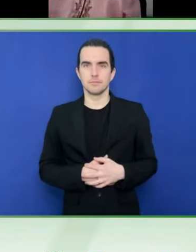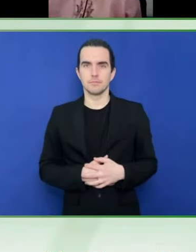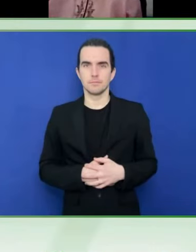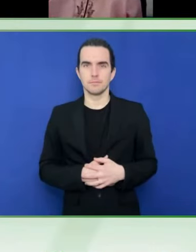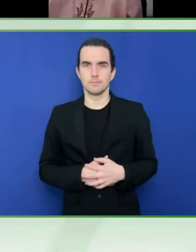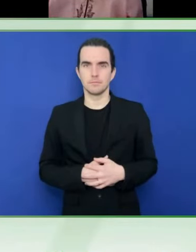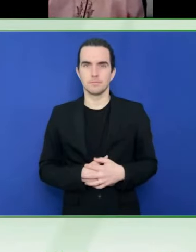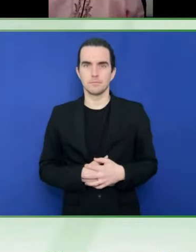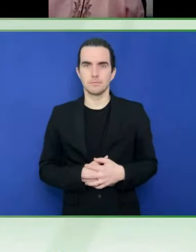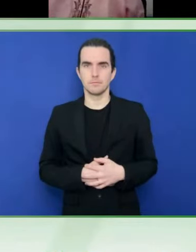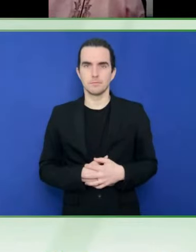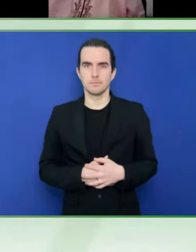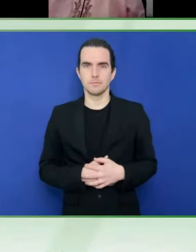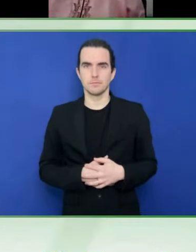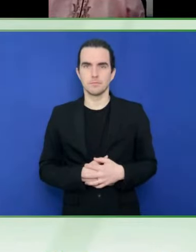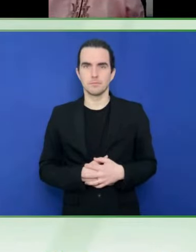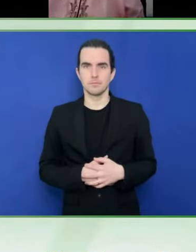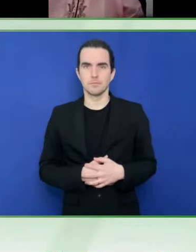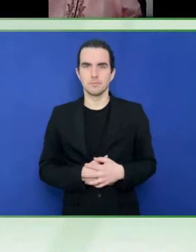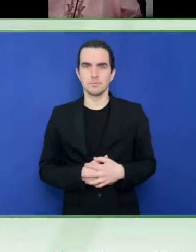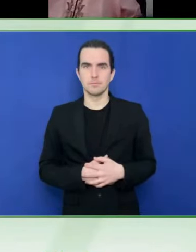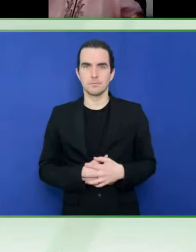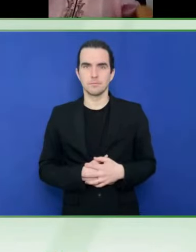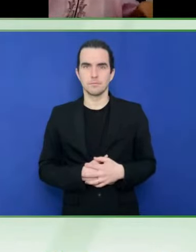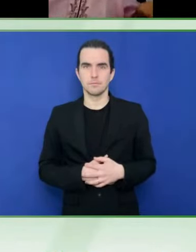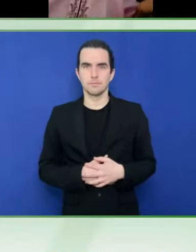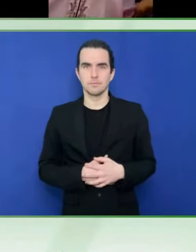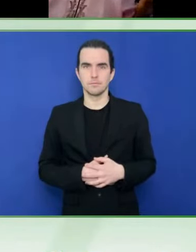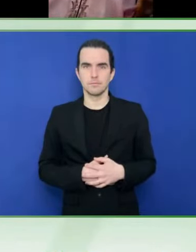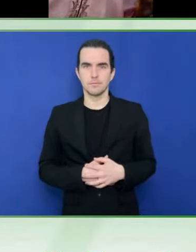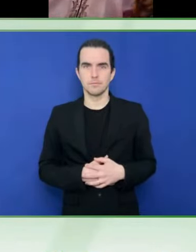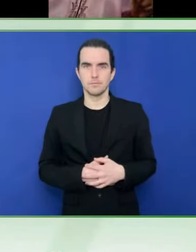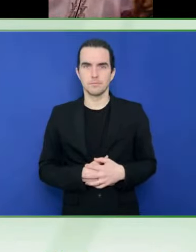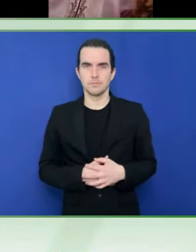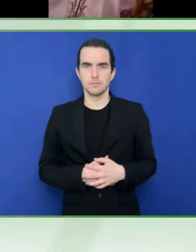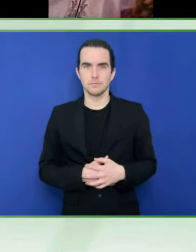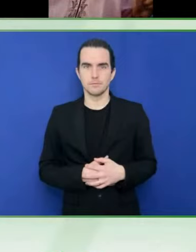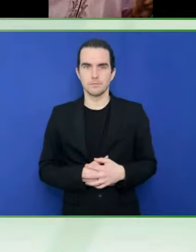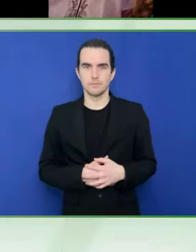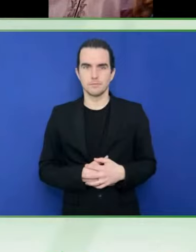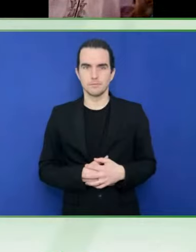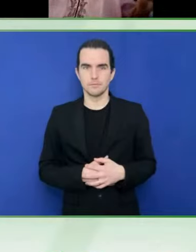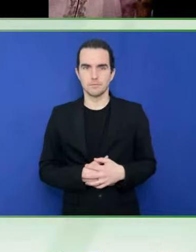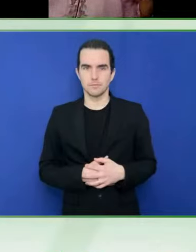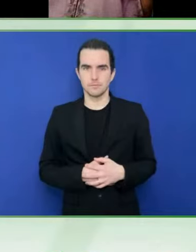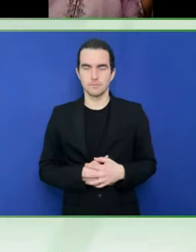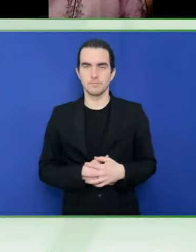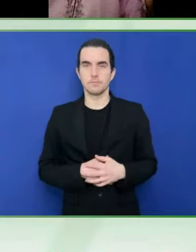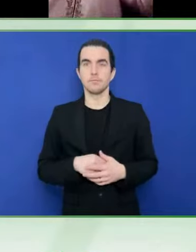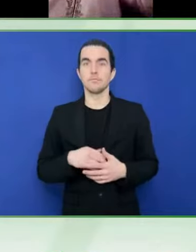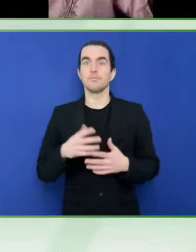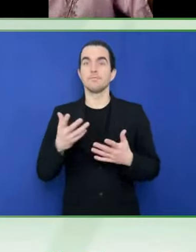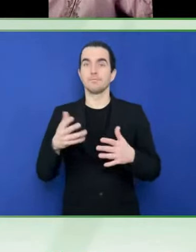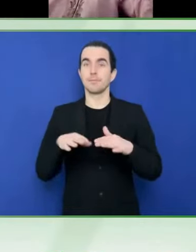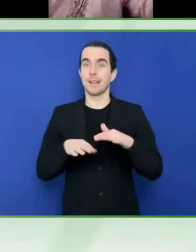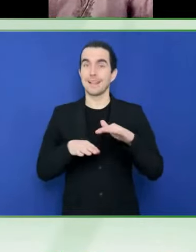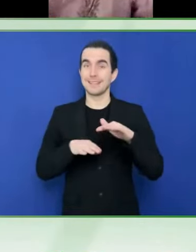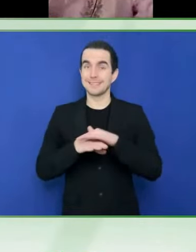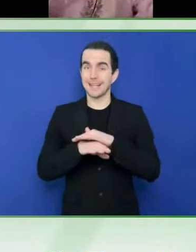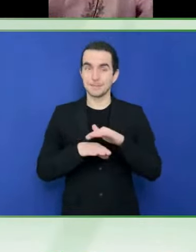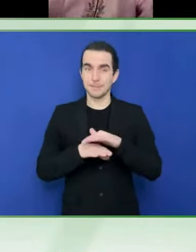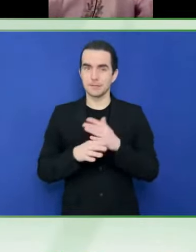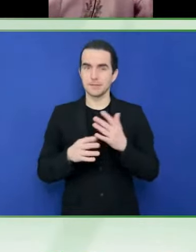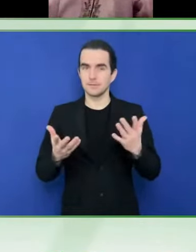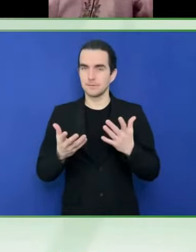Next slide, please. This is an accessible bus on